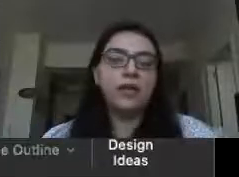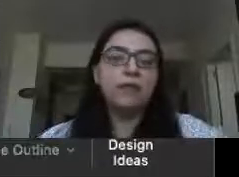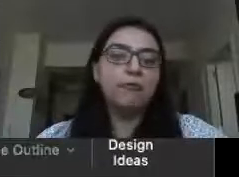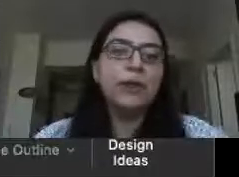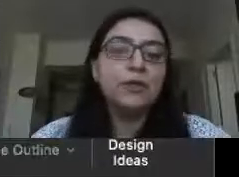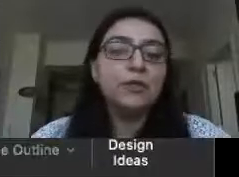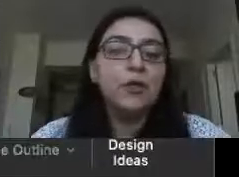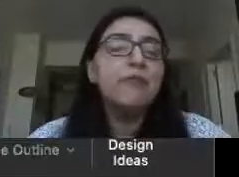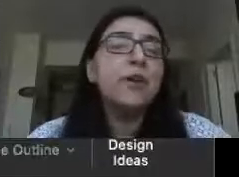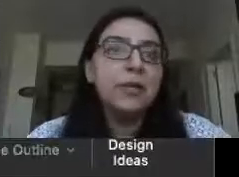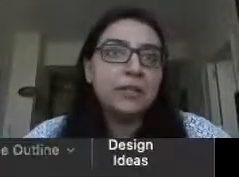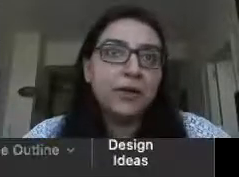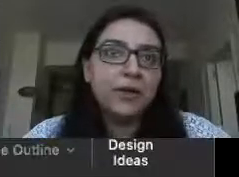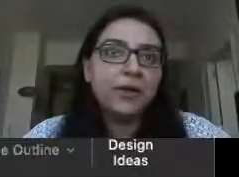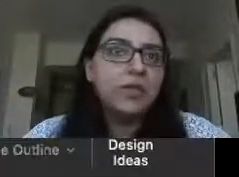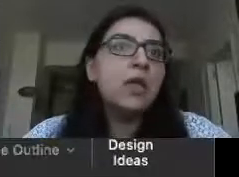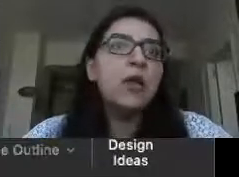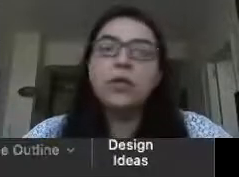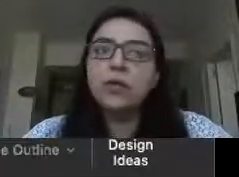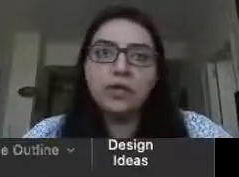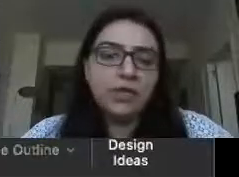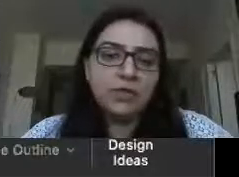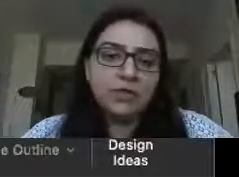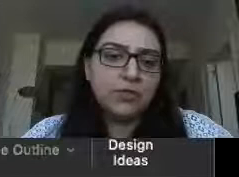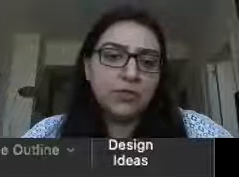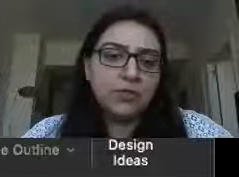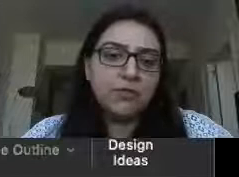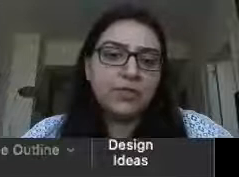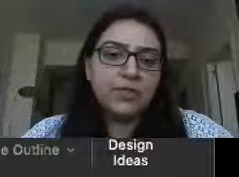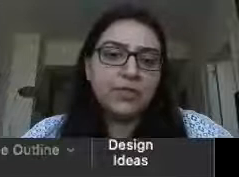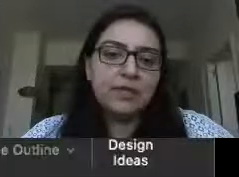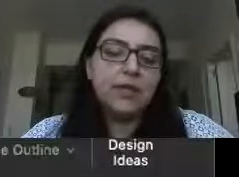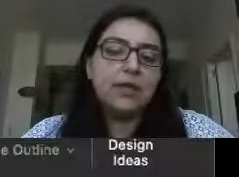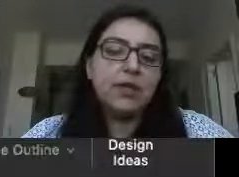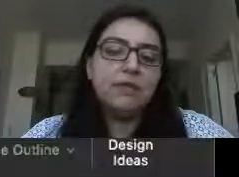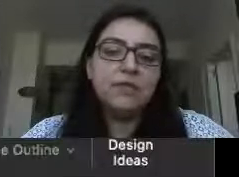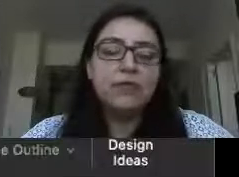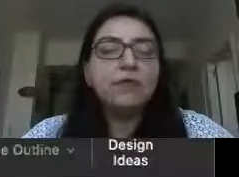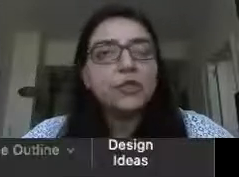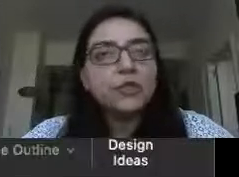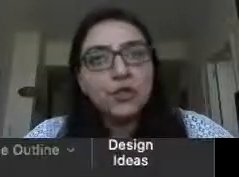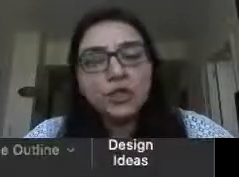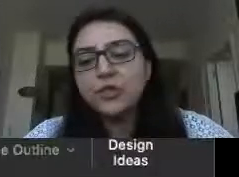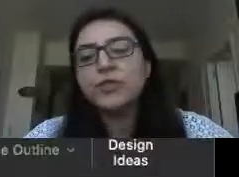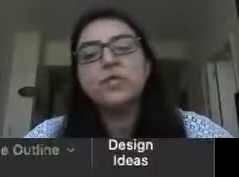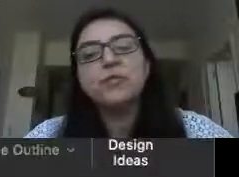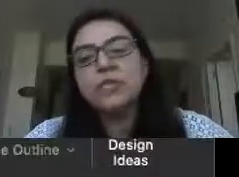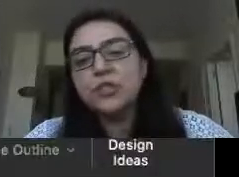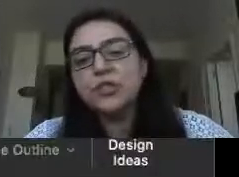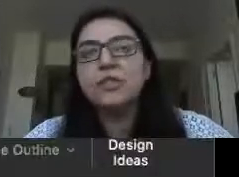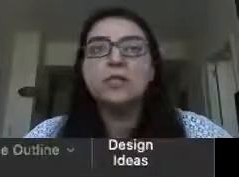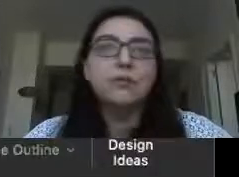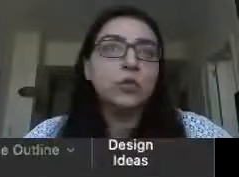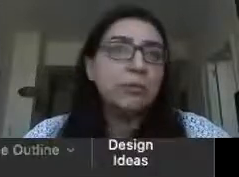of bucket of barriers are environmental barriers. We hear this refers to things like physical infrastructure,